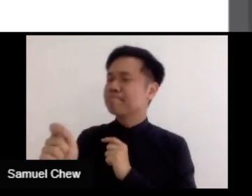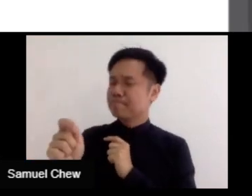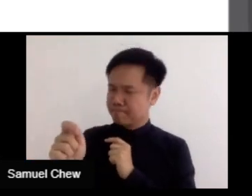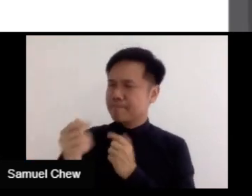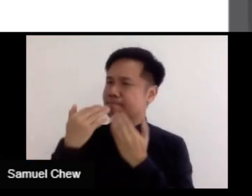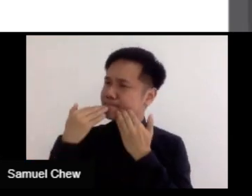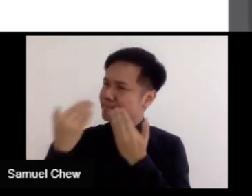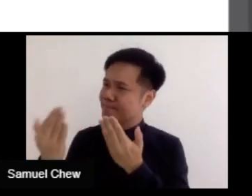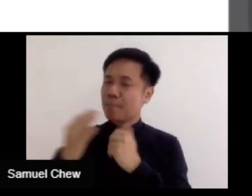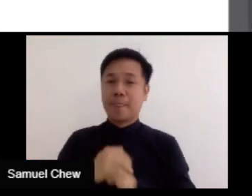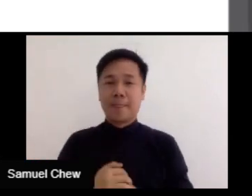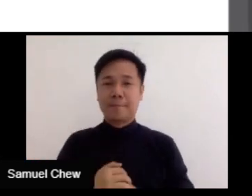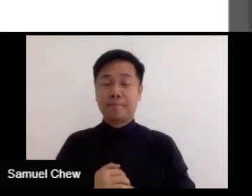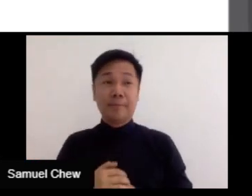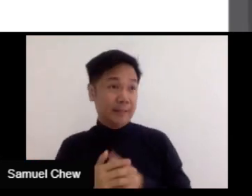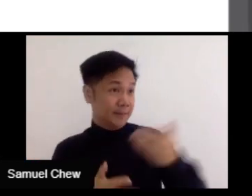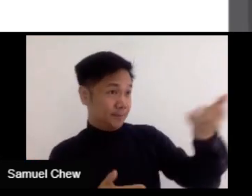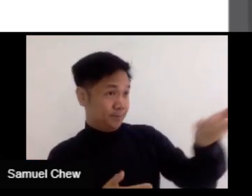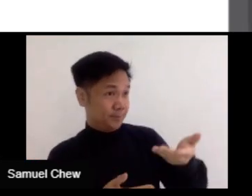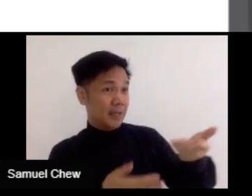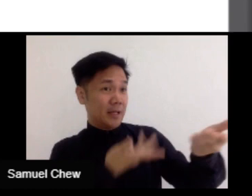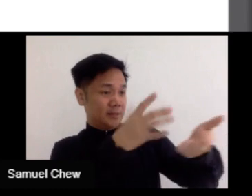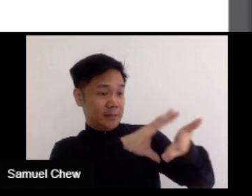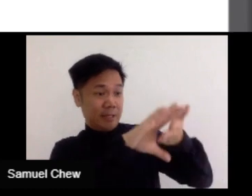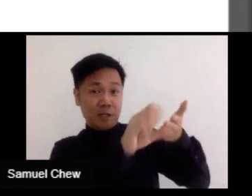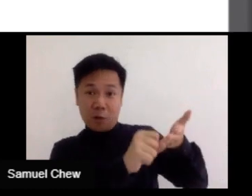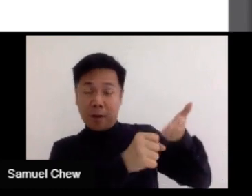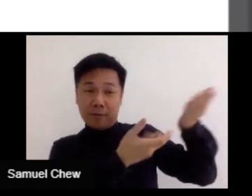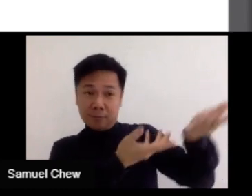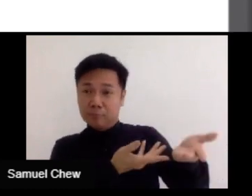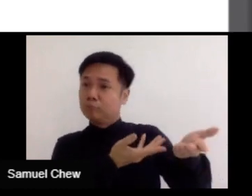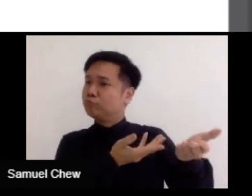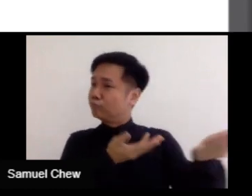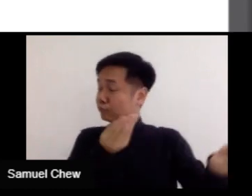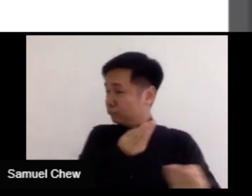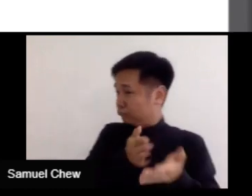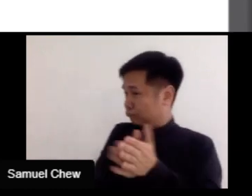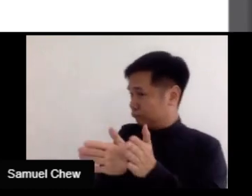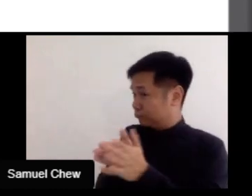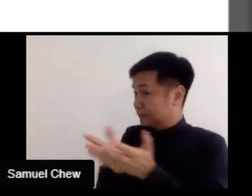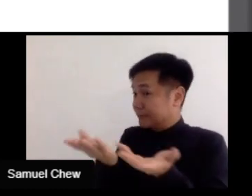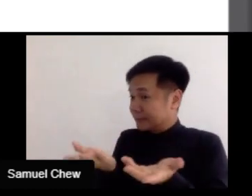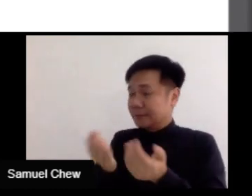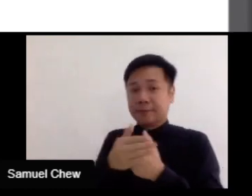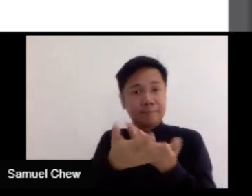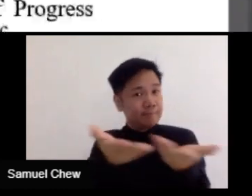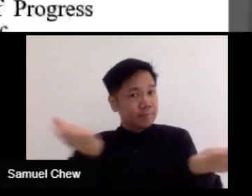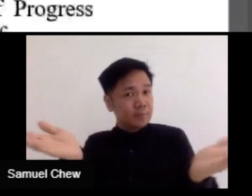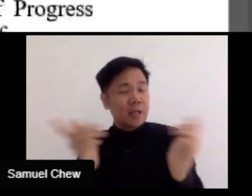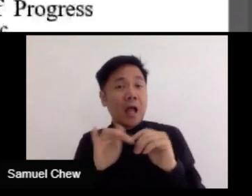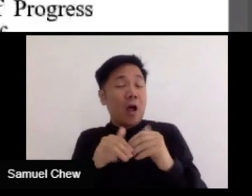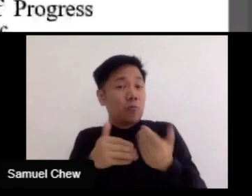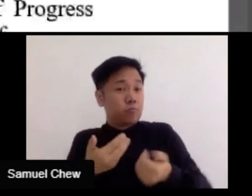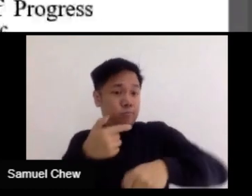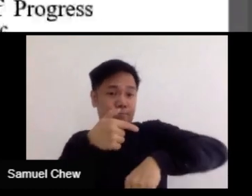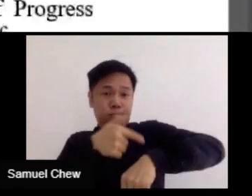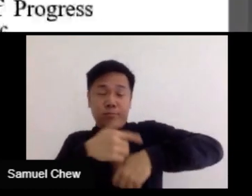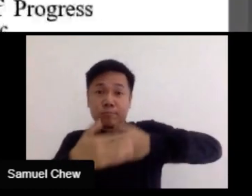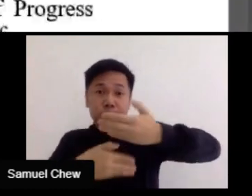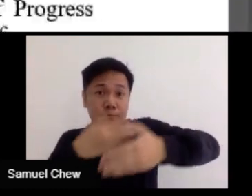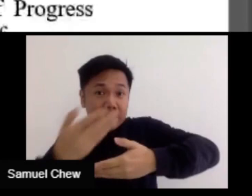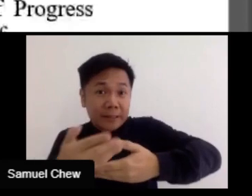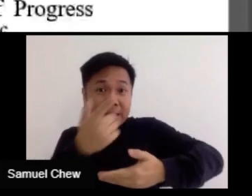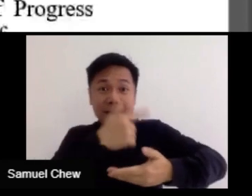the Secretariat to explain on procedurally how the suggestion on the chair's